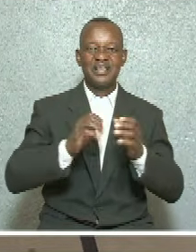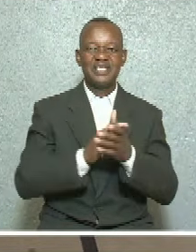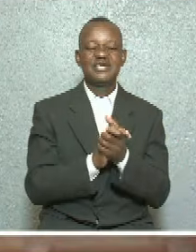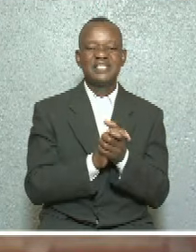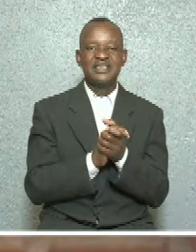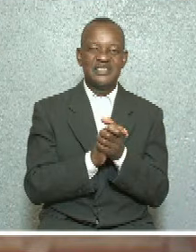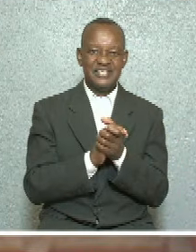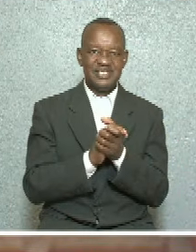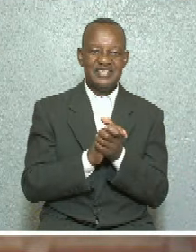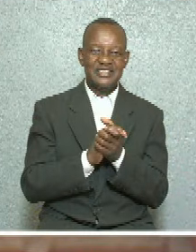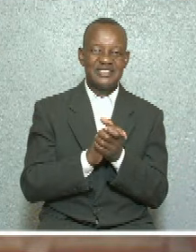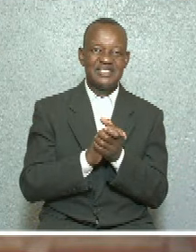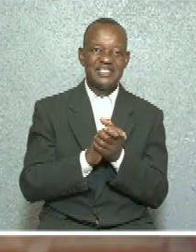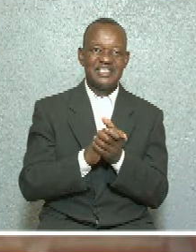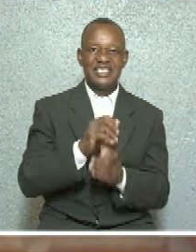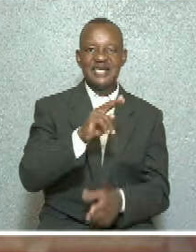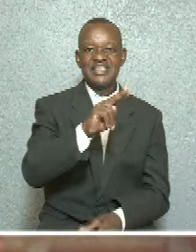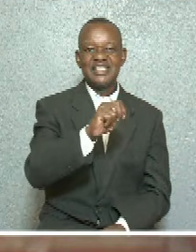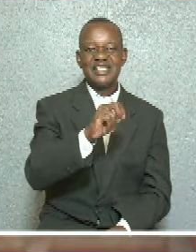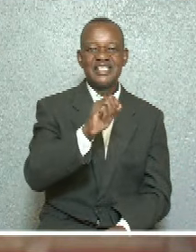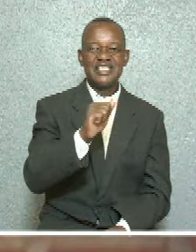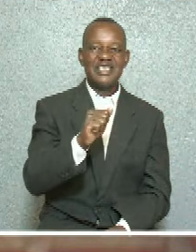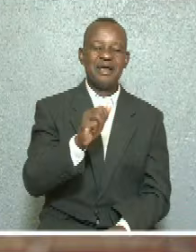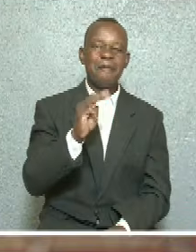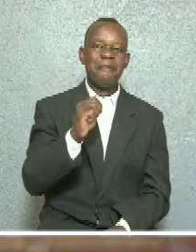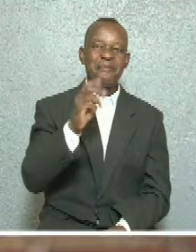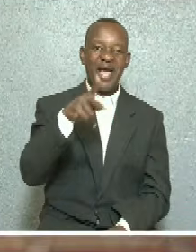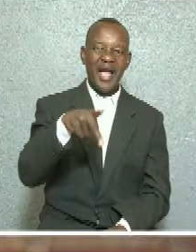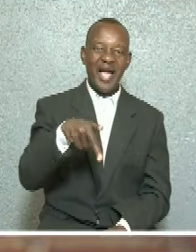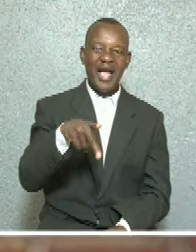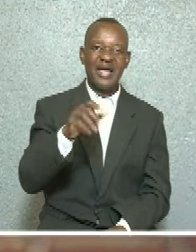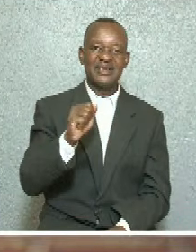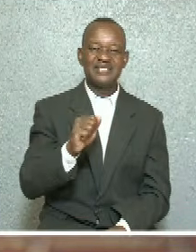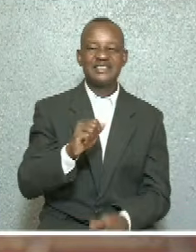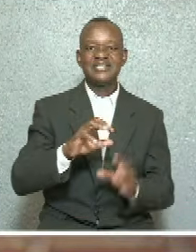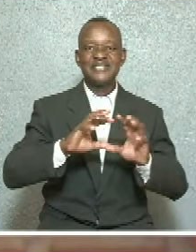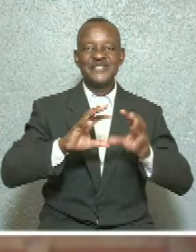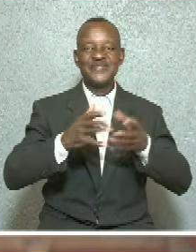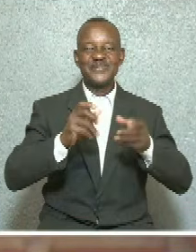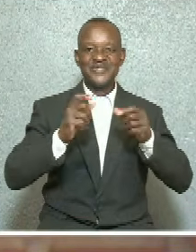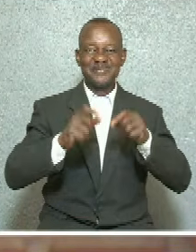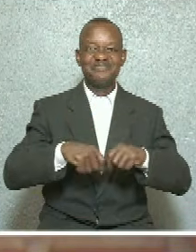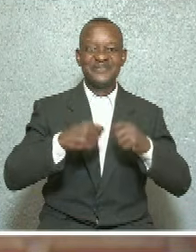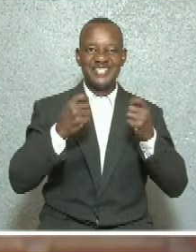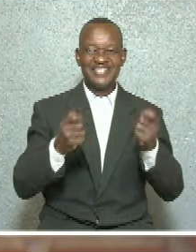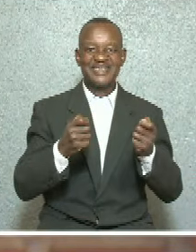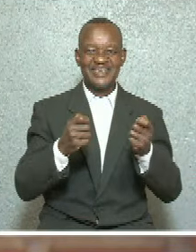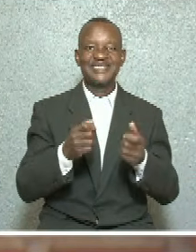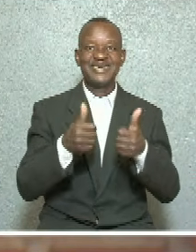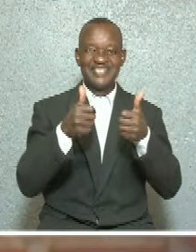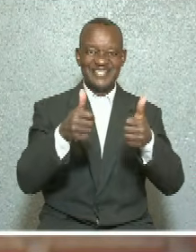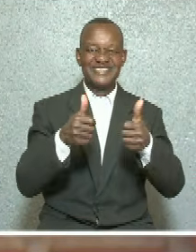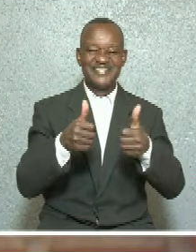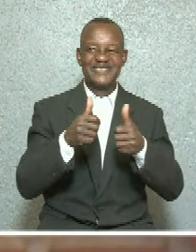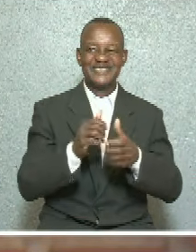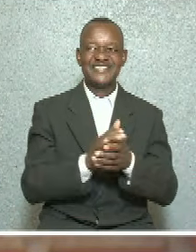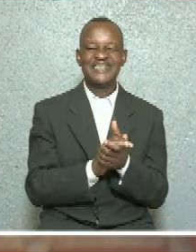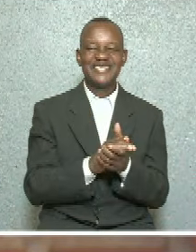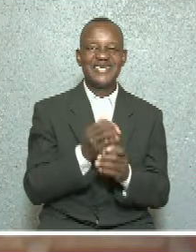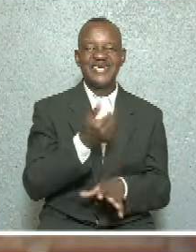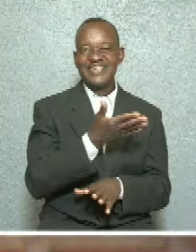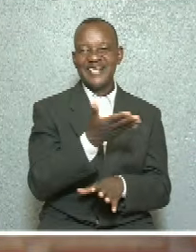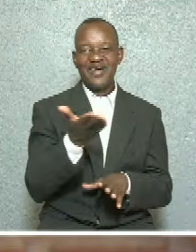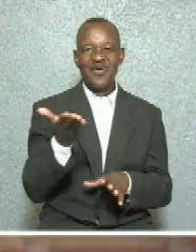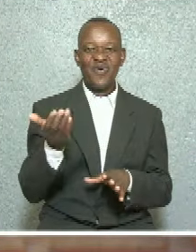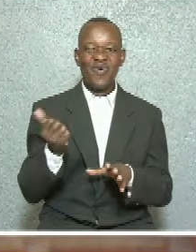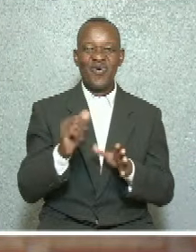Huh? One said, huh? Okay, very good. So those are all agencies to